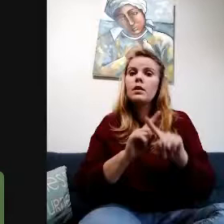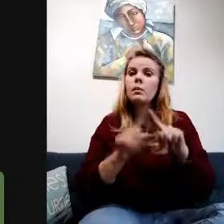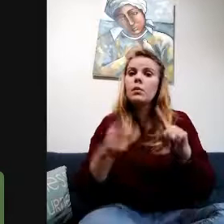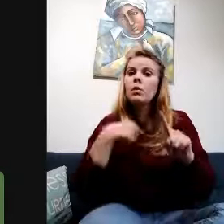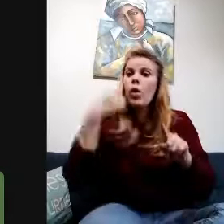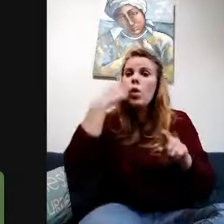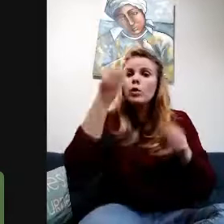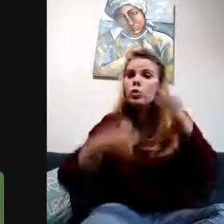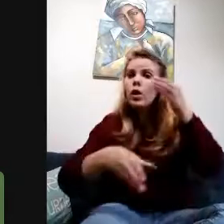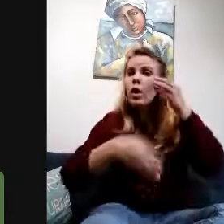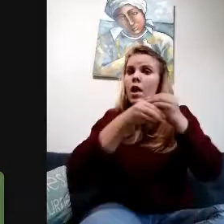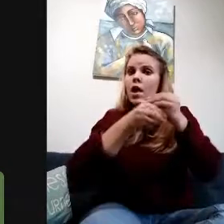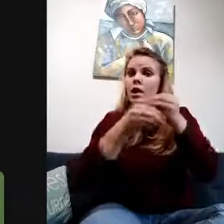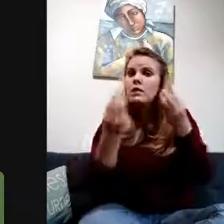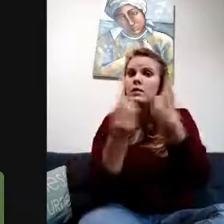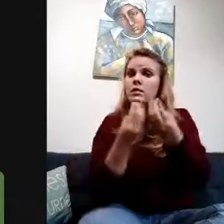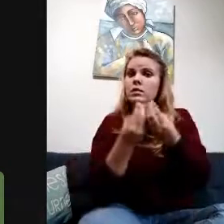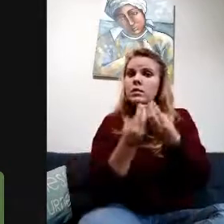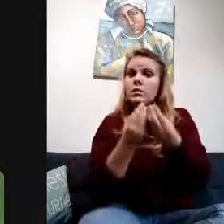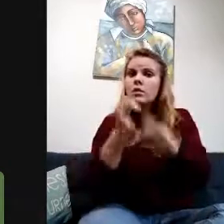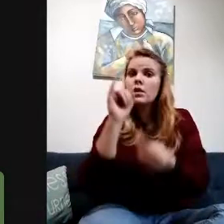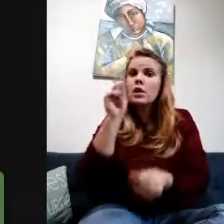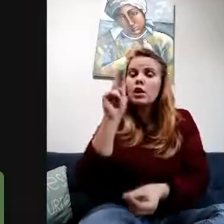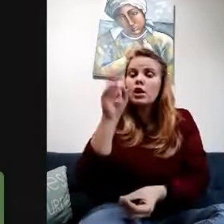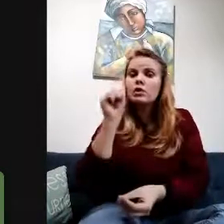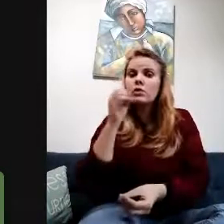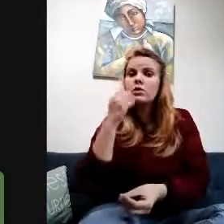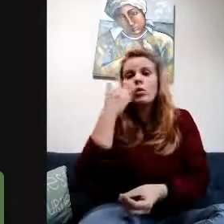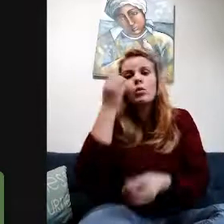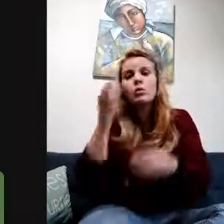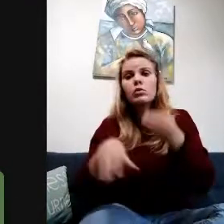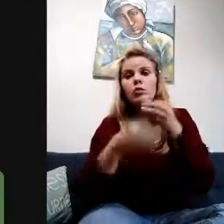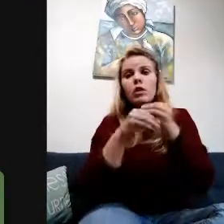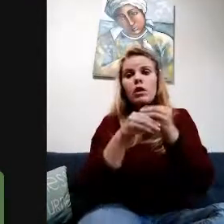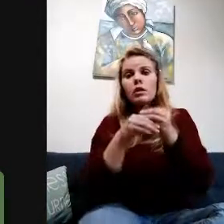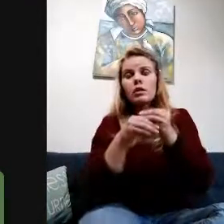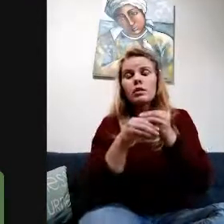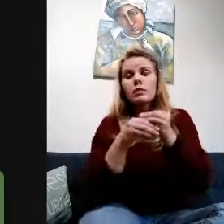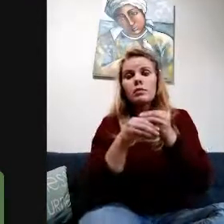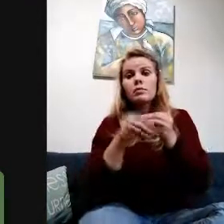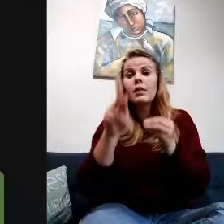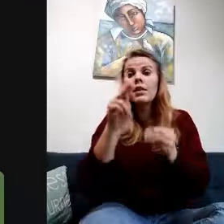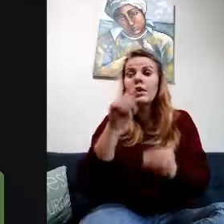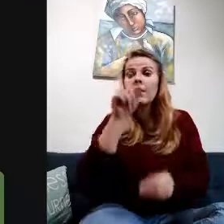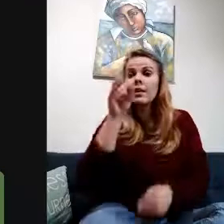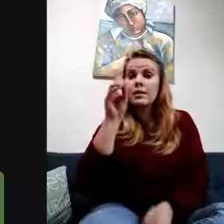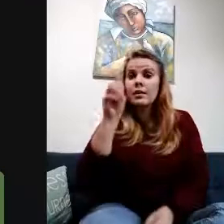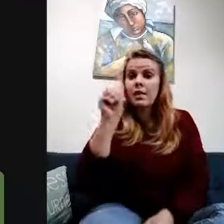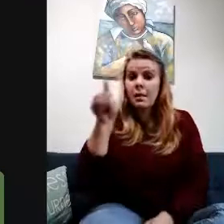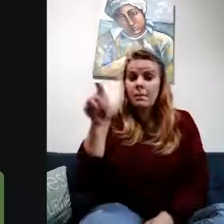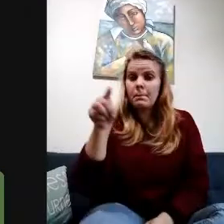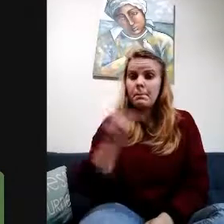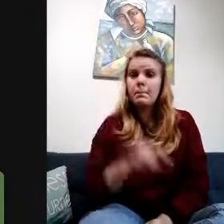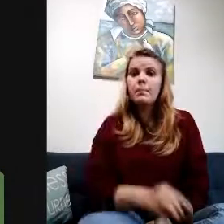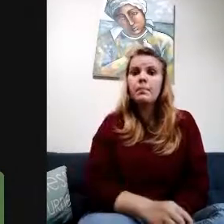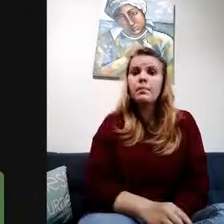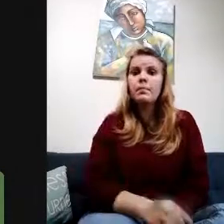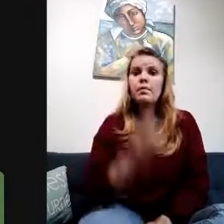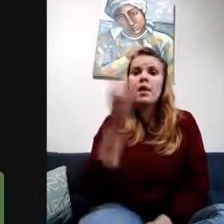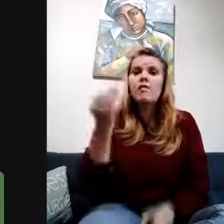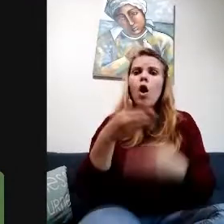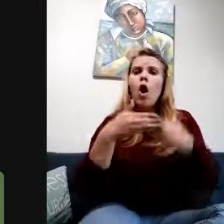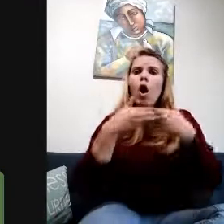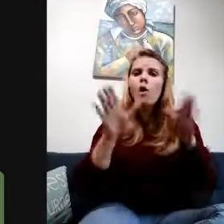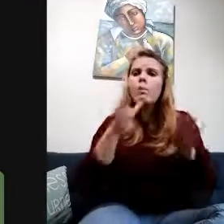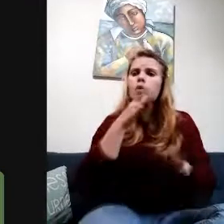because it relates to something particularly and peculiar at KDM. KDM has a lot of open water courses